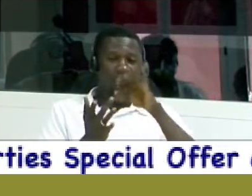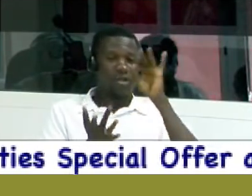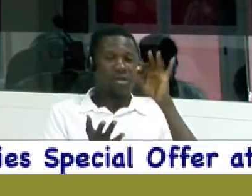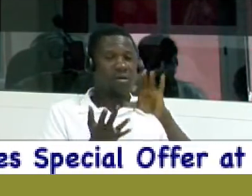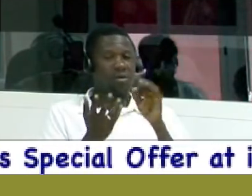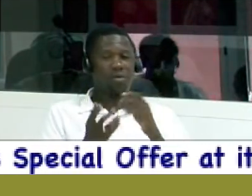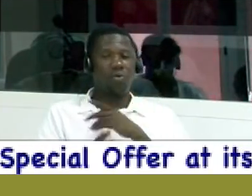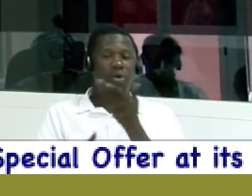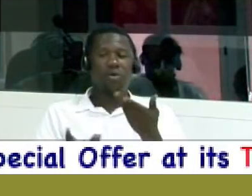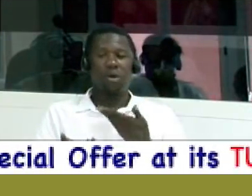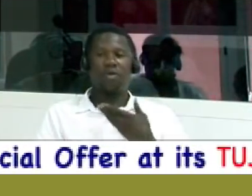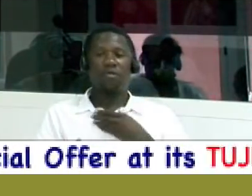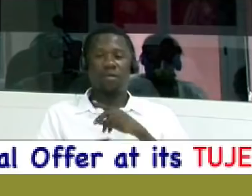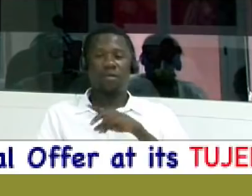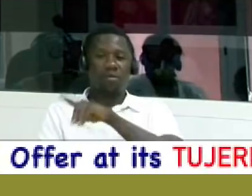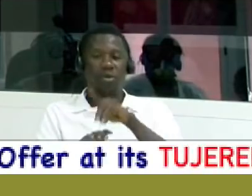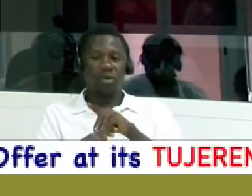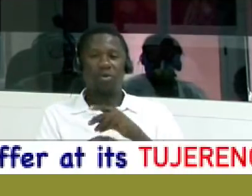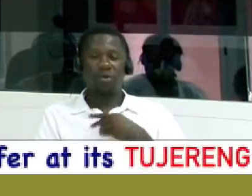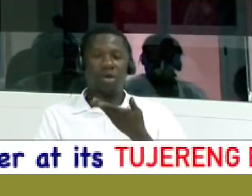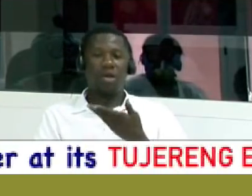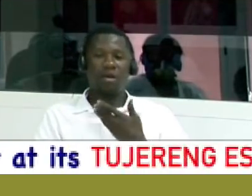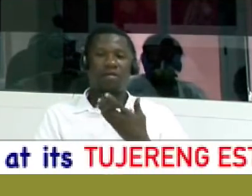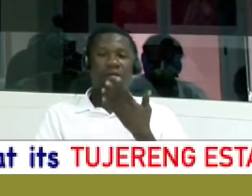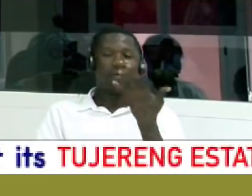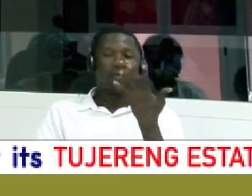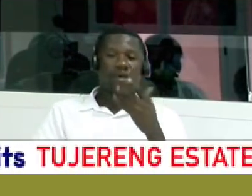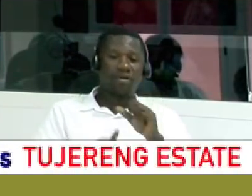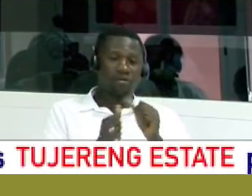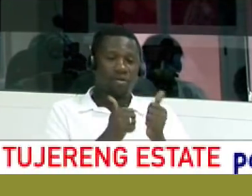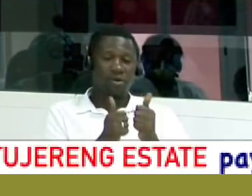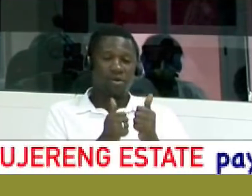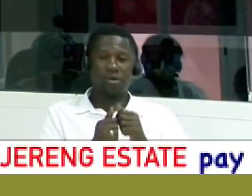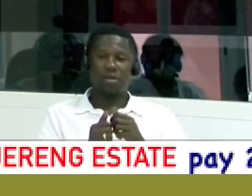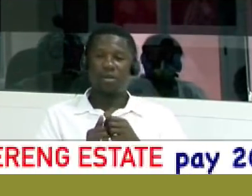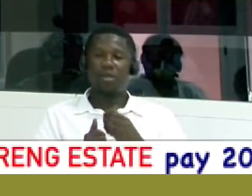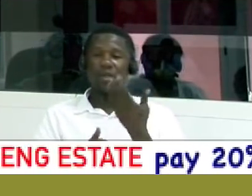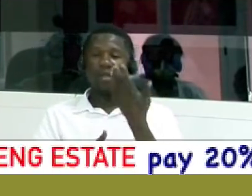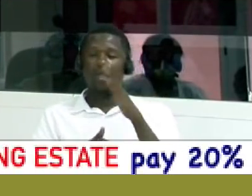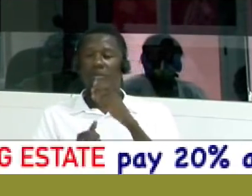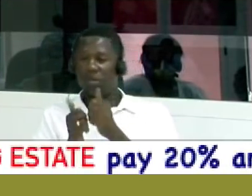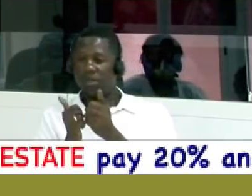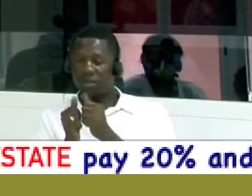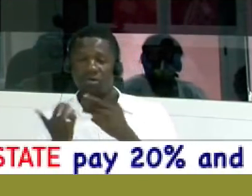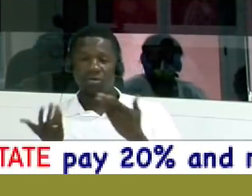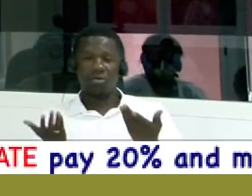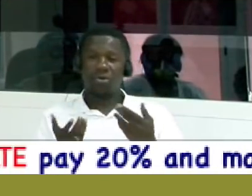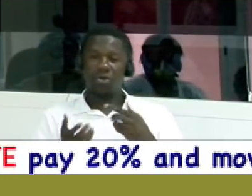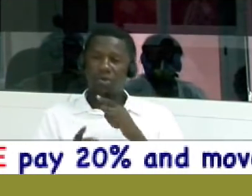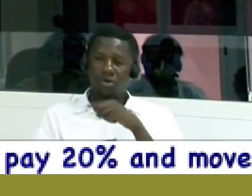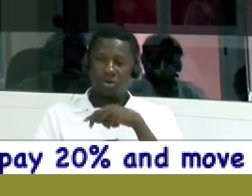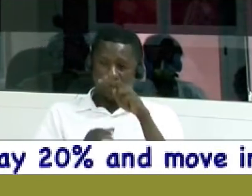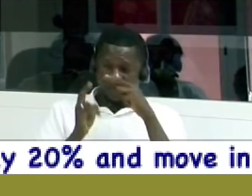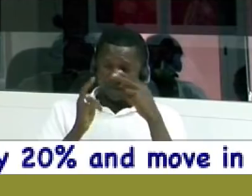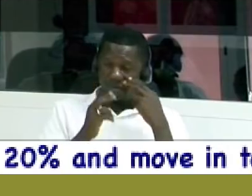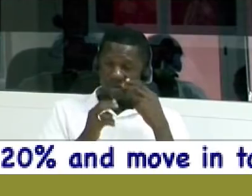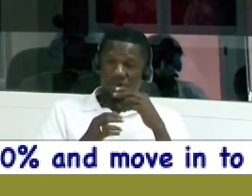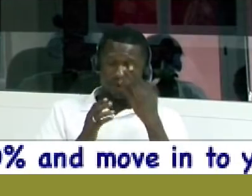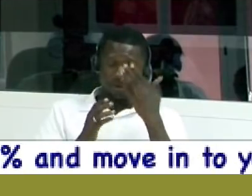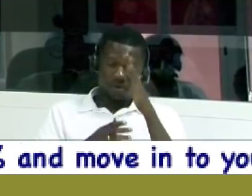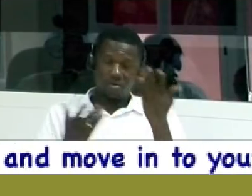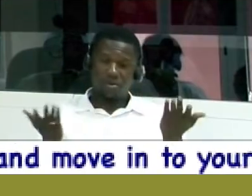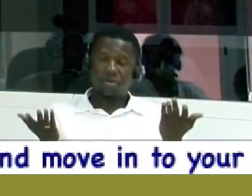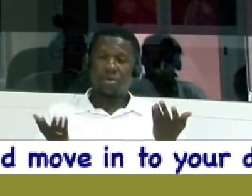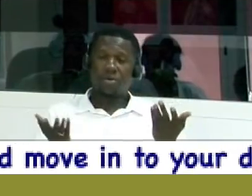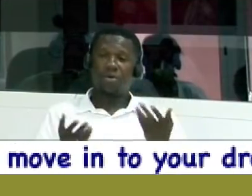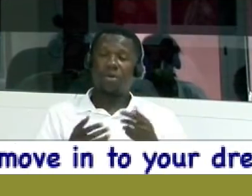have 5 Mandingos, 10 Mandingos against, you are looking for trouble. You are looking for trouble. And